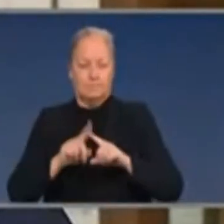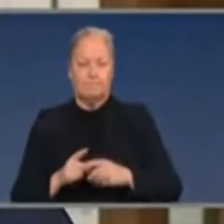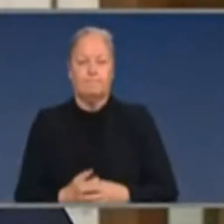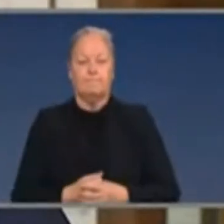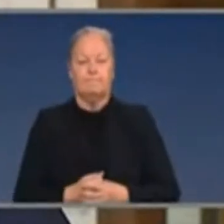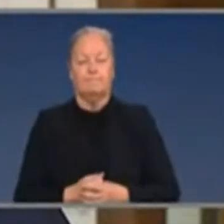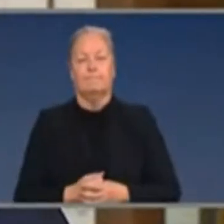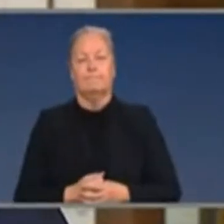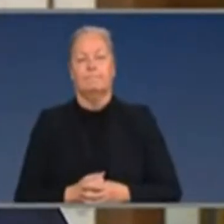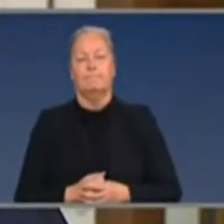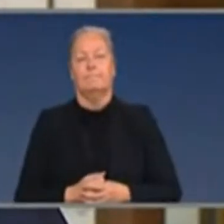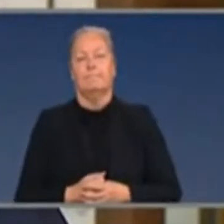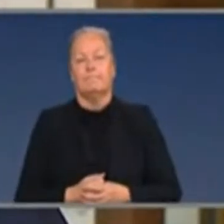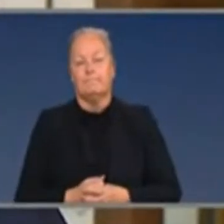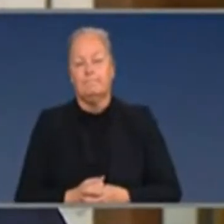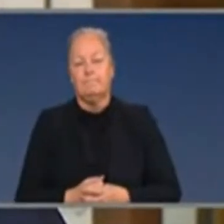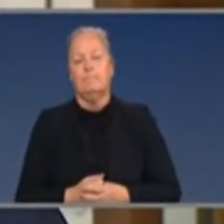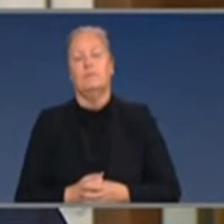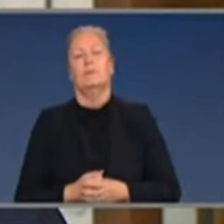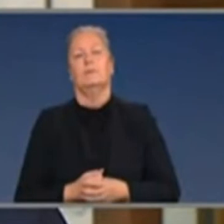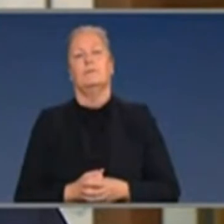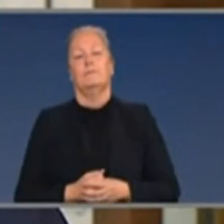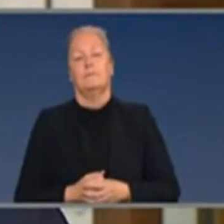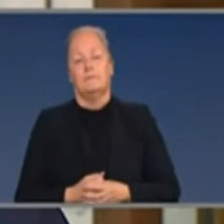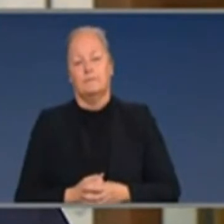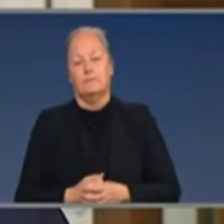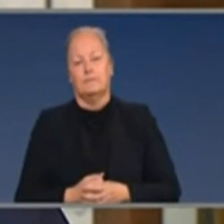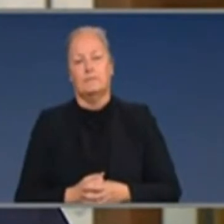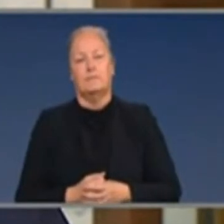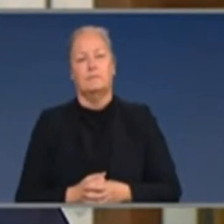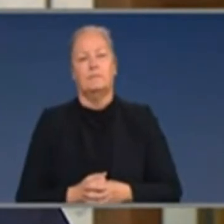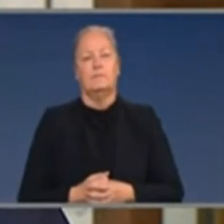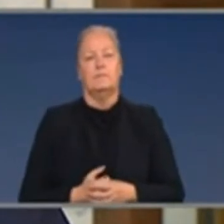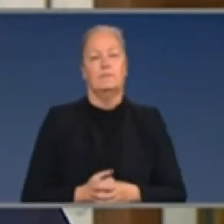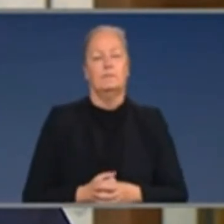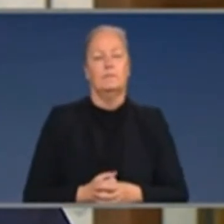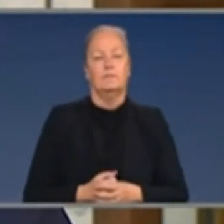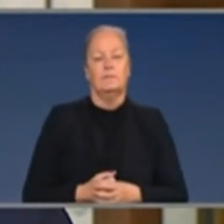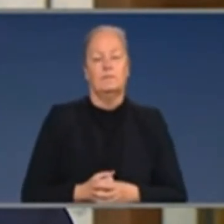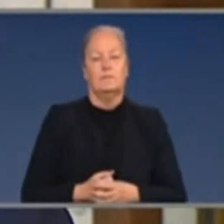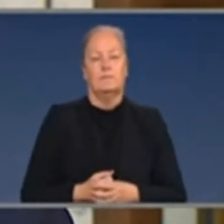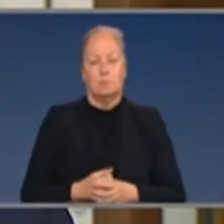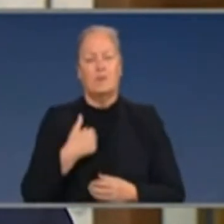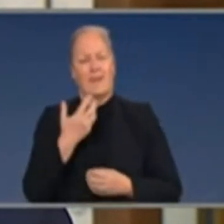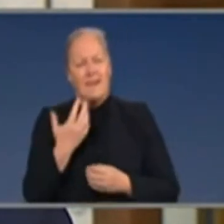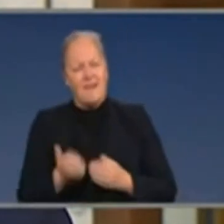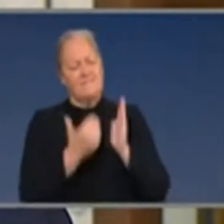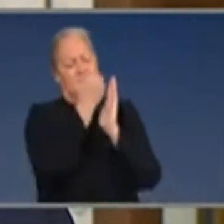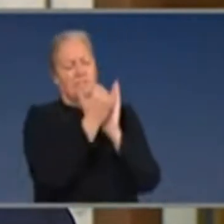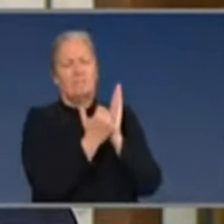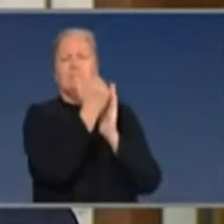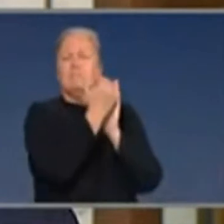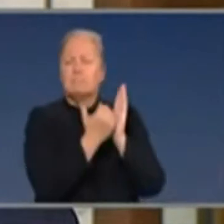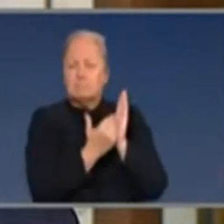groups are reaching a point at which they are considering models for government to consider.